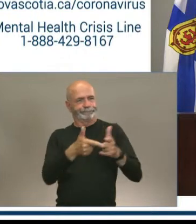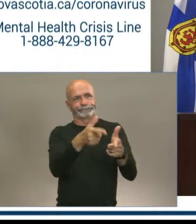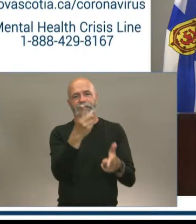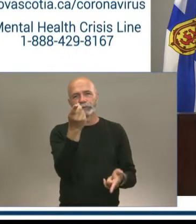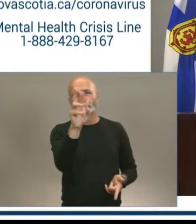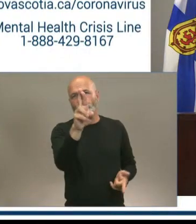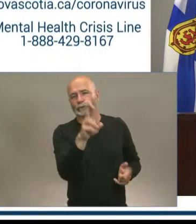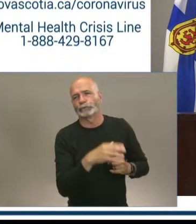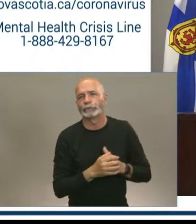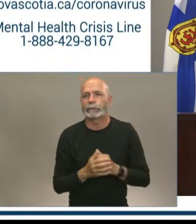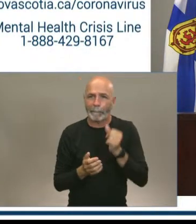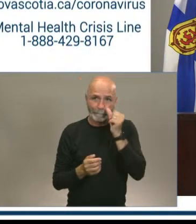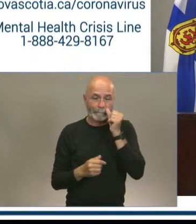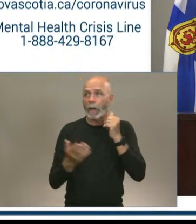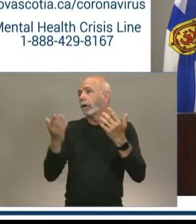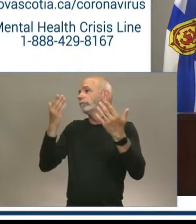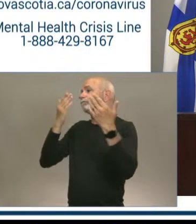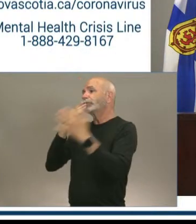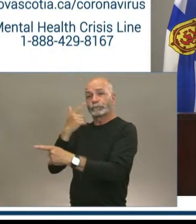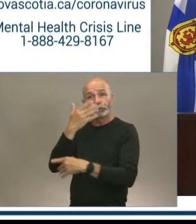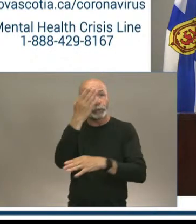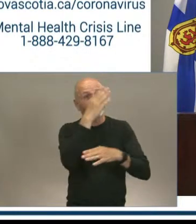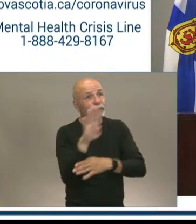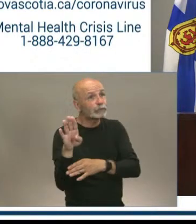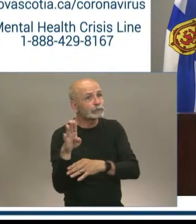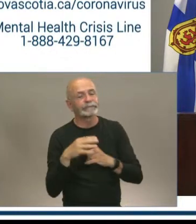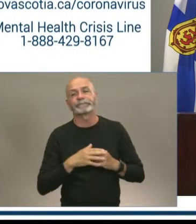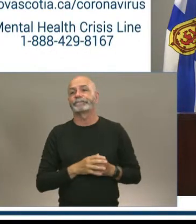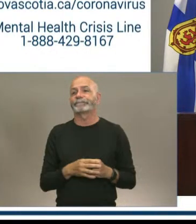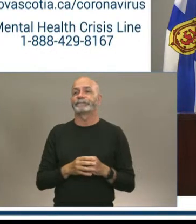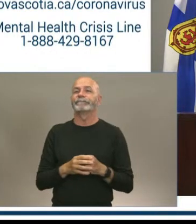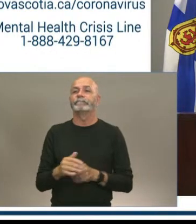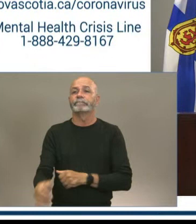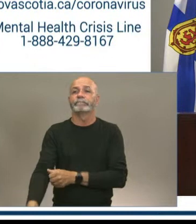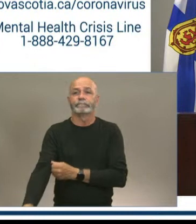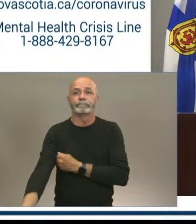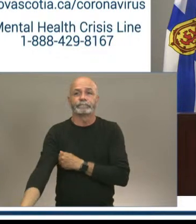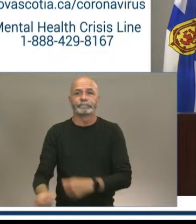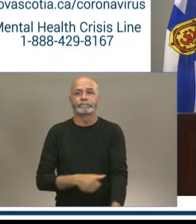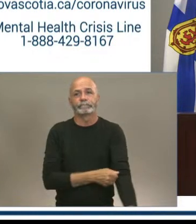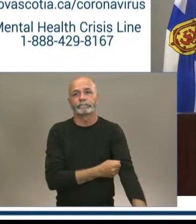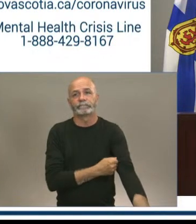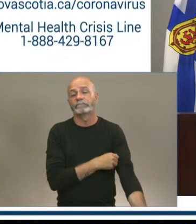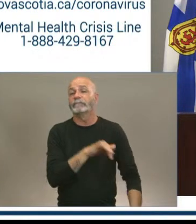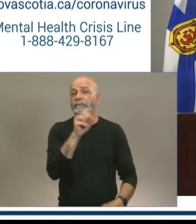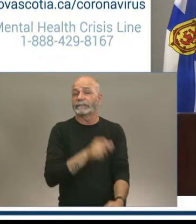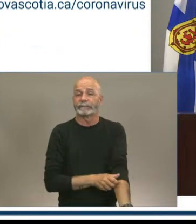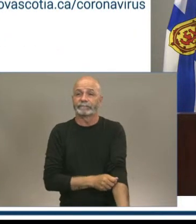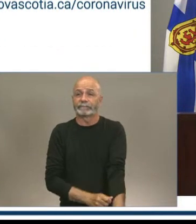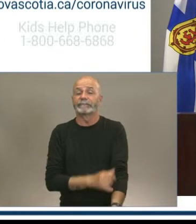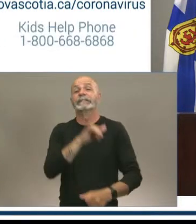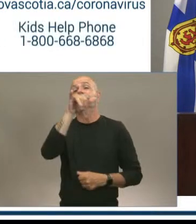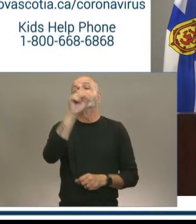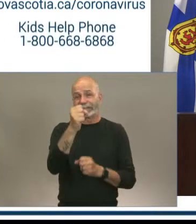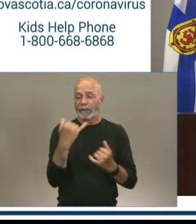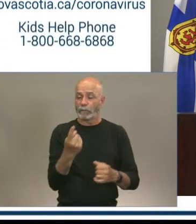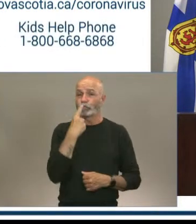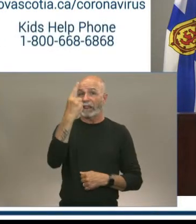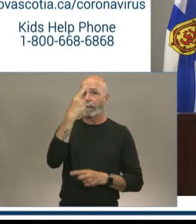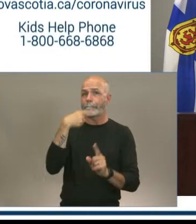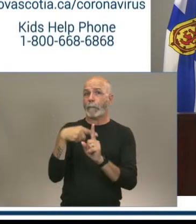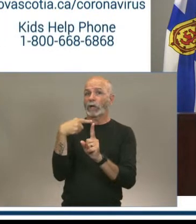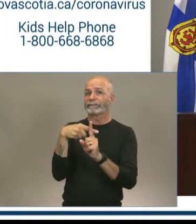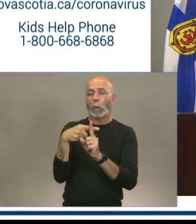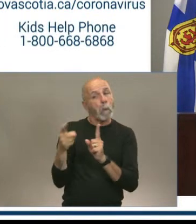Thank you, Premier, and good afternoon, everybody. As the Premier said, we are reporting 1 new case today, and it's good to see the